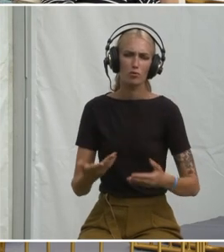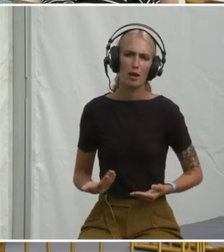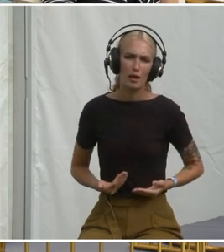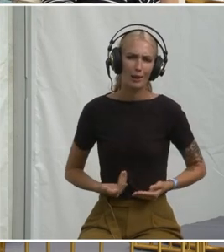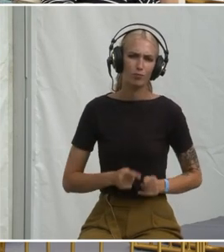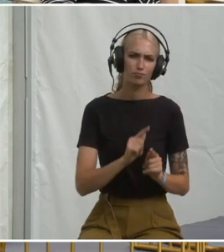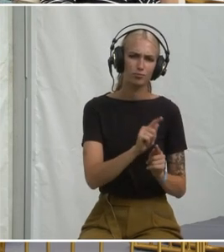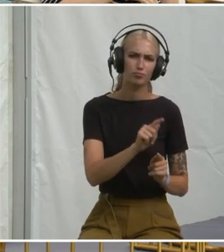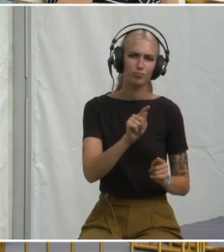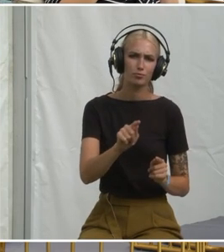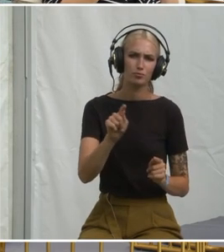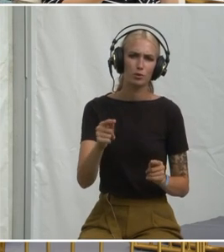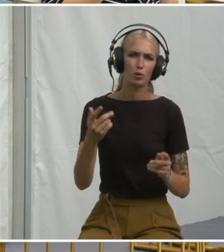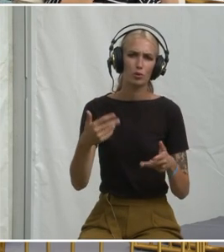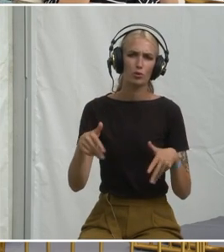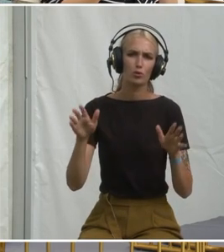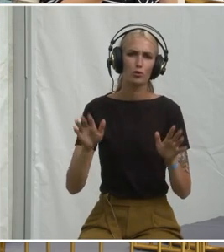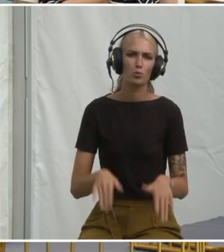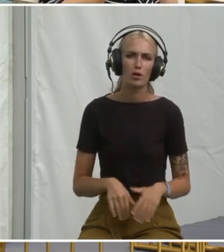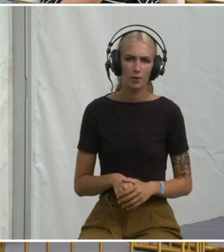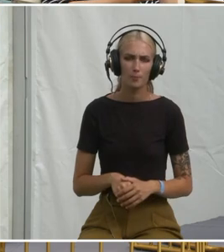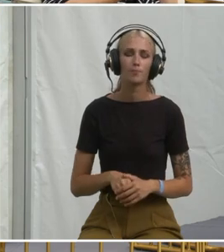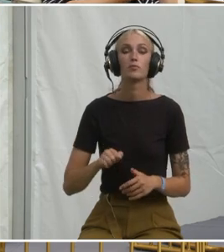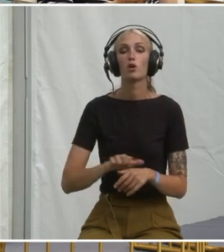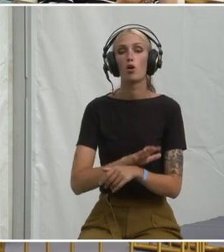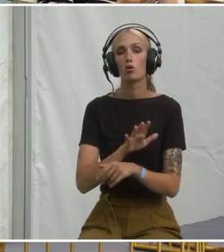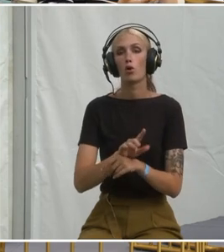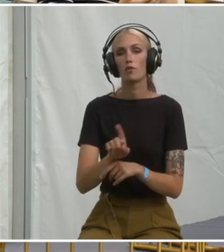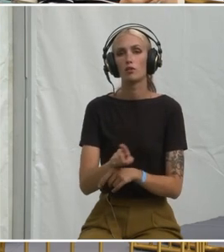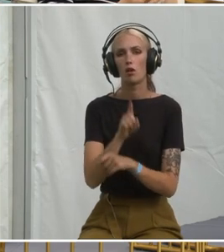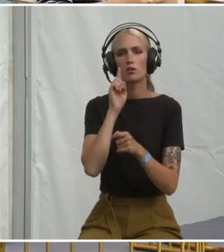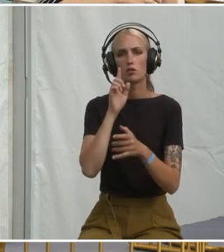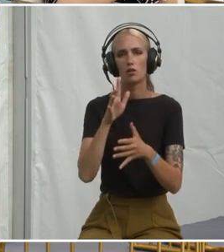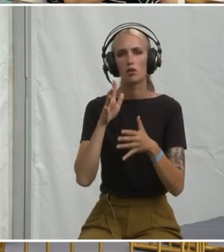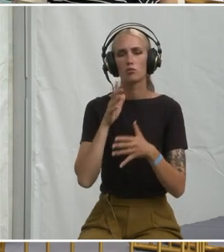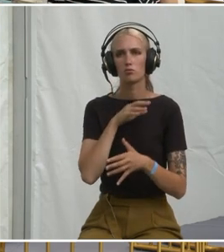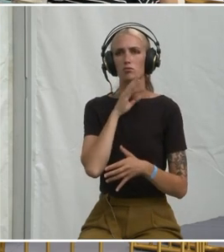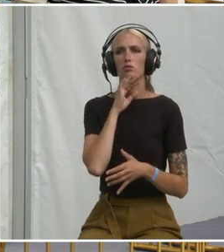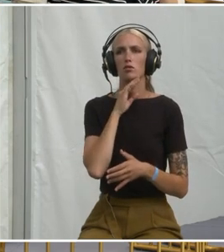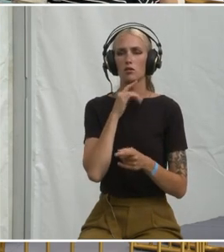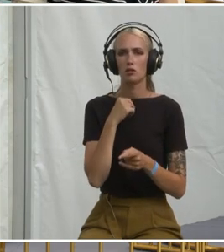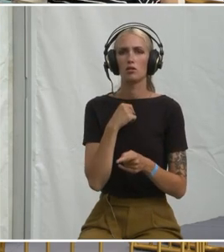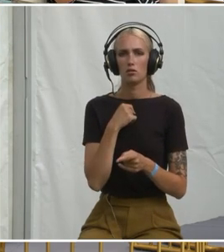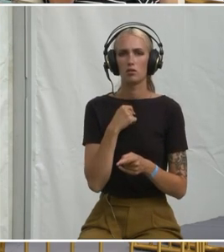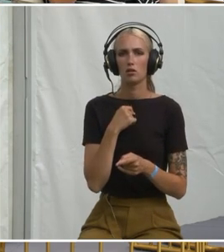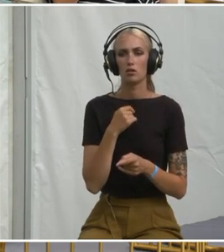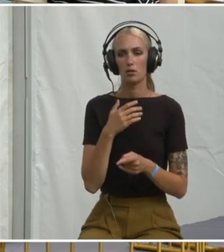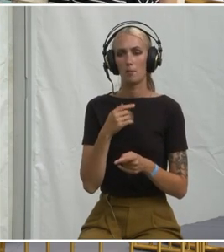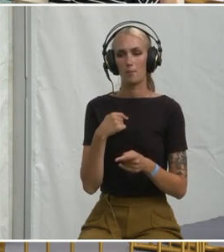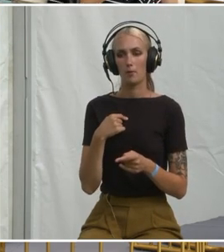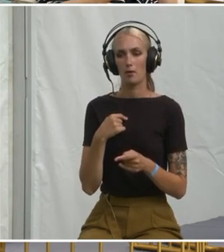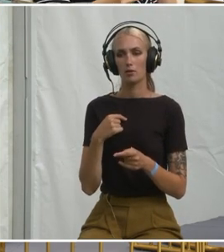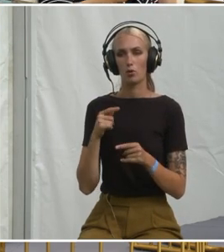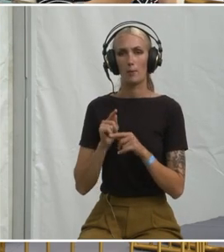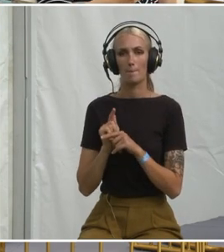to a realization as well that I have sort of benefited from being that generation of migrants who's really, despite migrating,